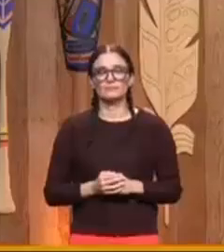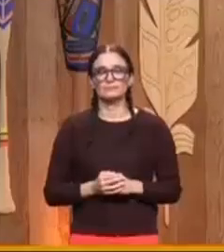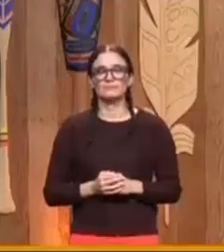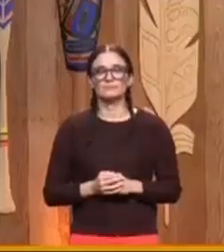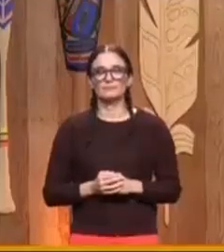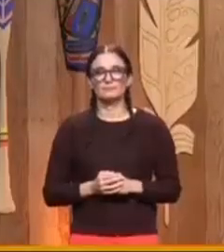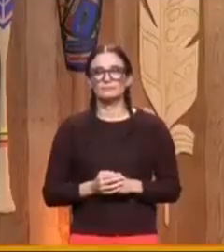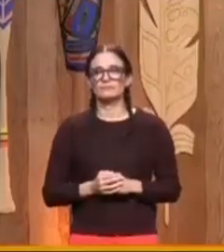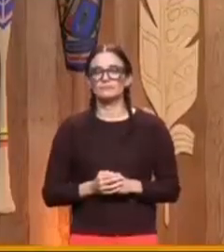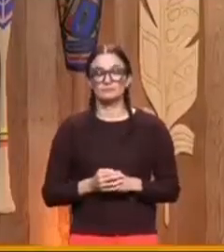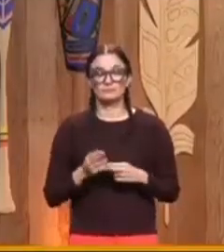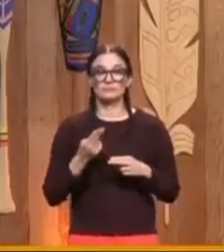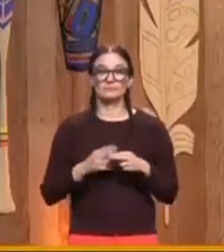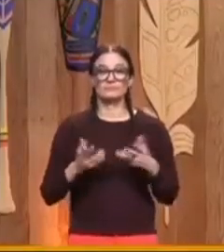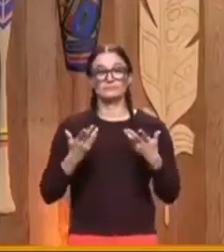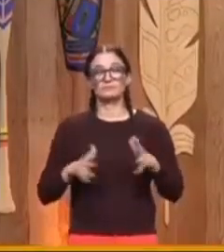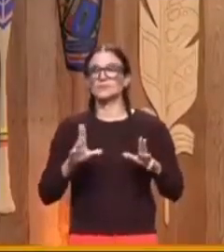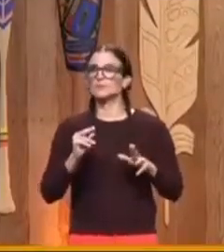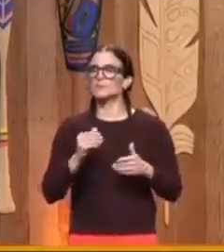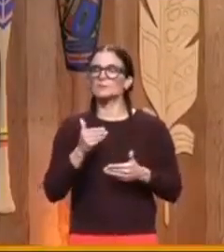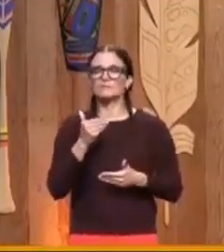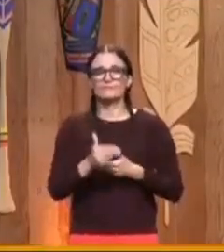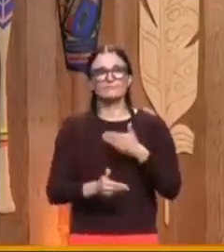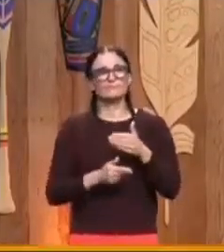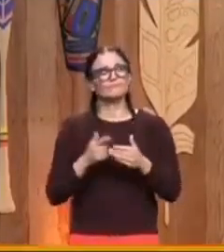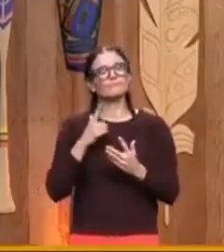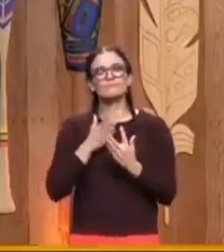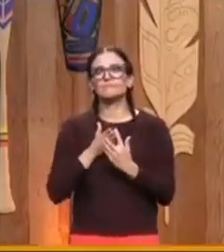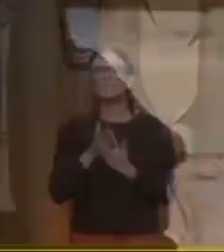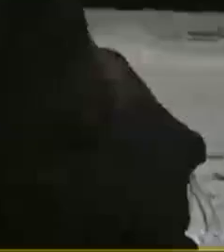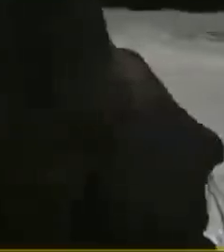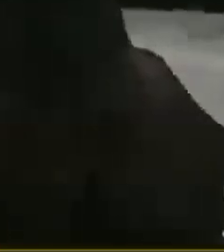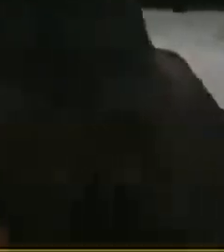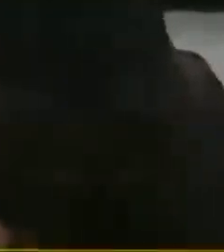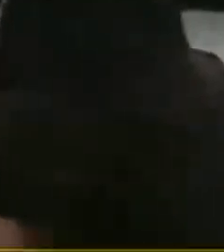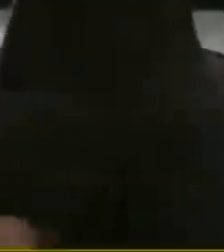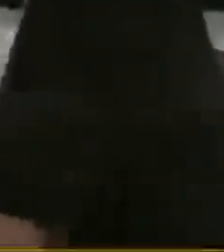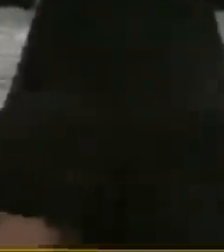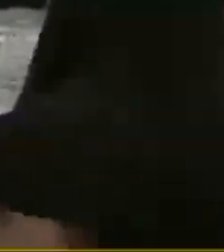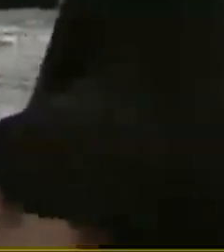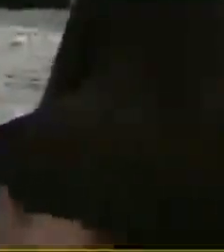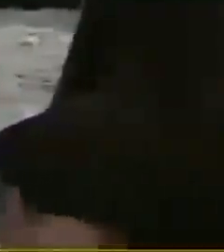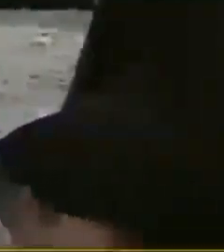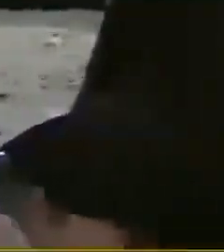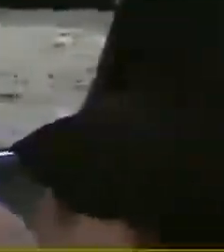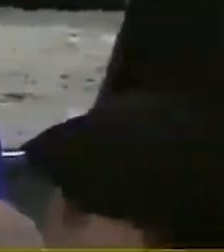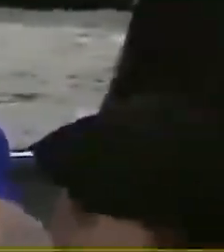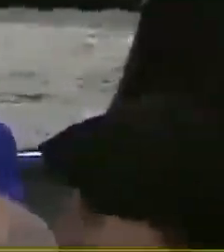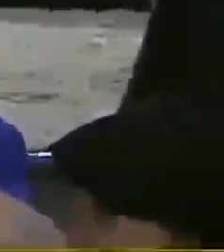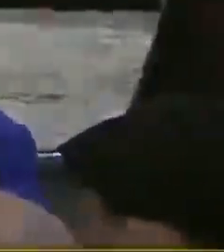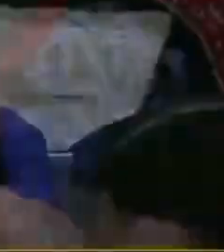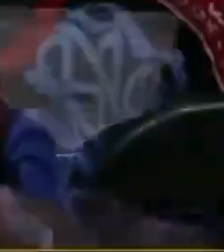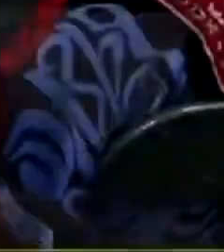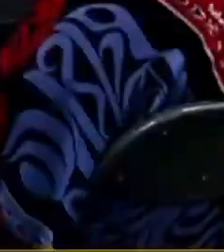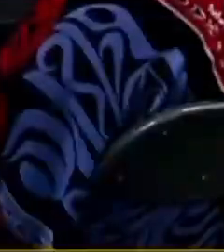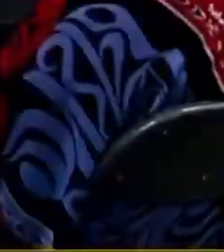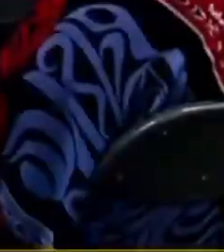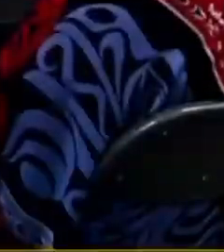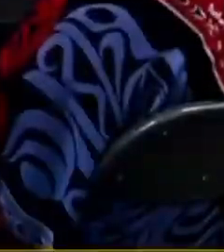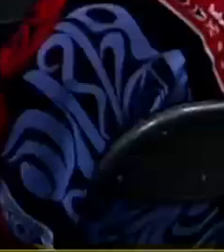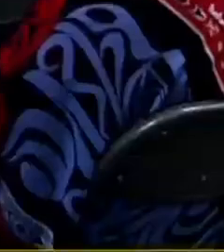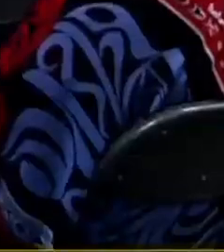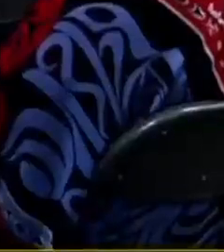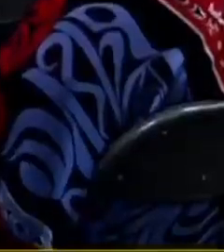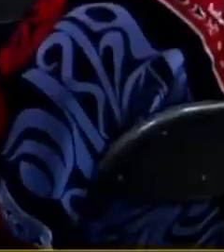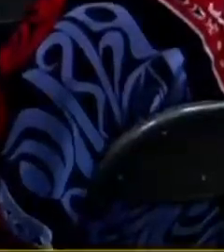because there's a lot of damage and harm that was done to our people. Towards a transformation.